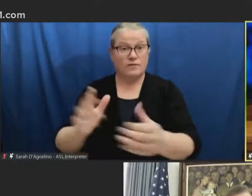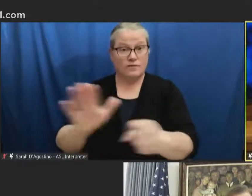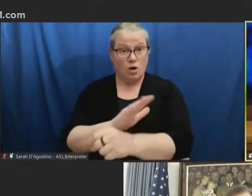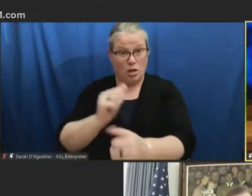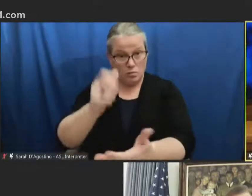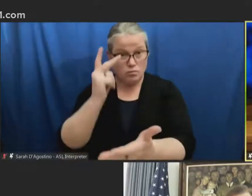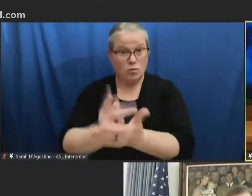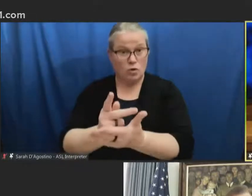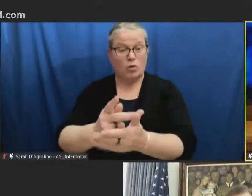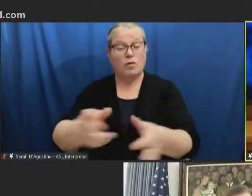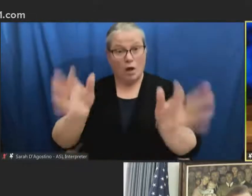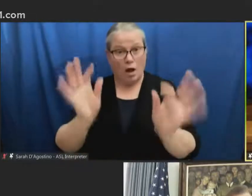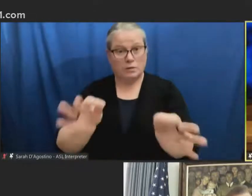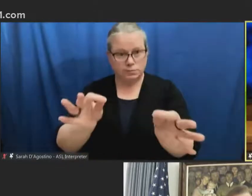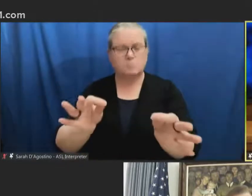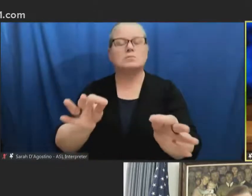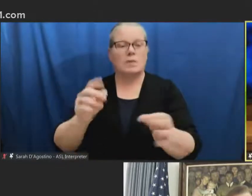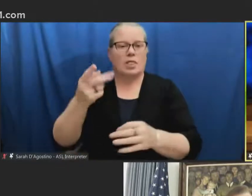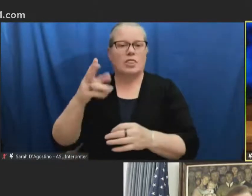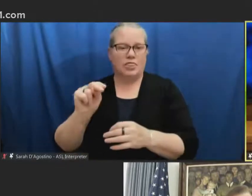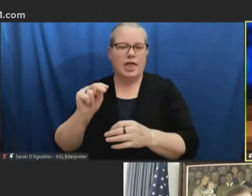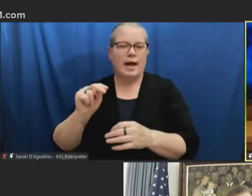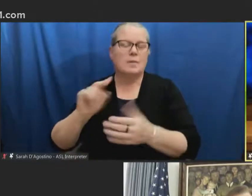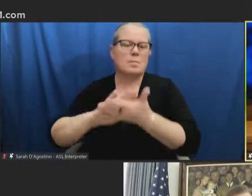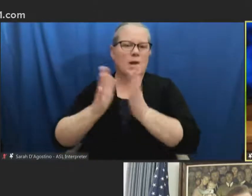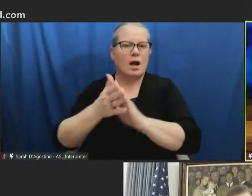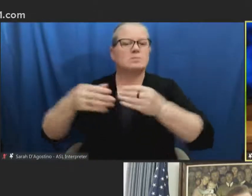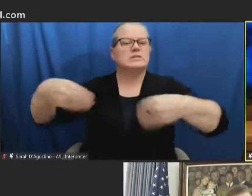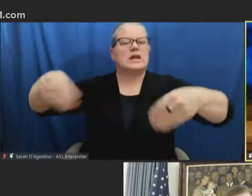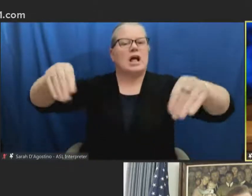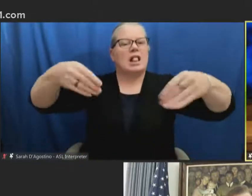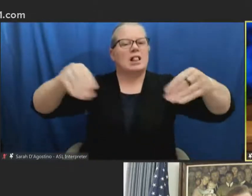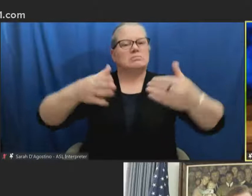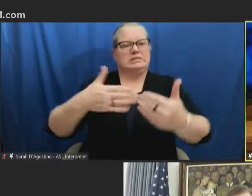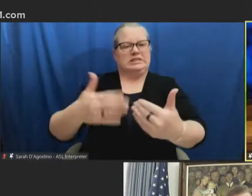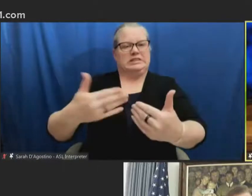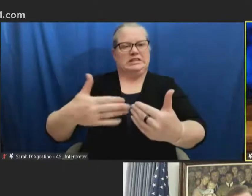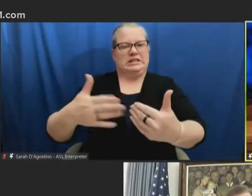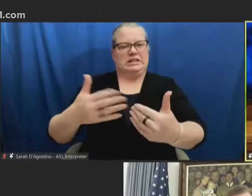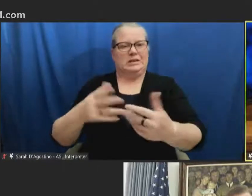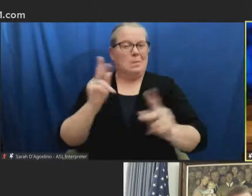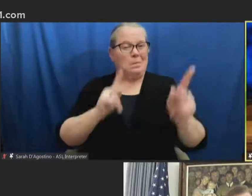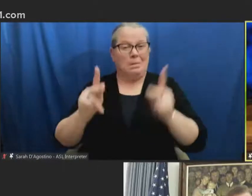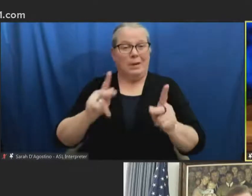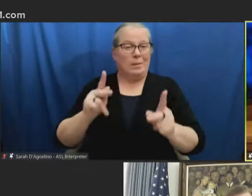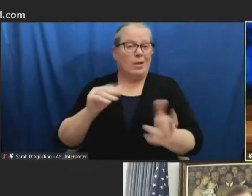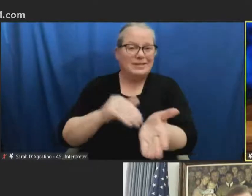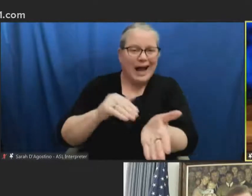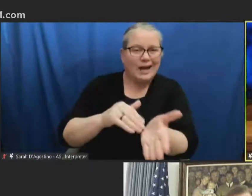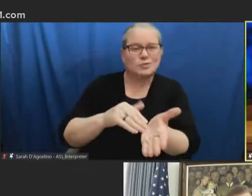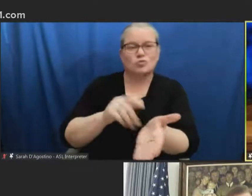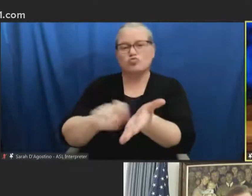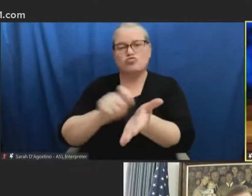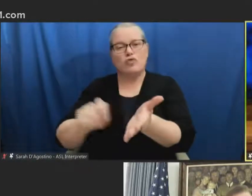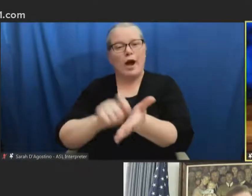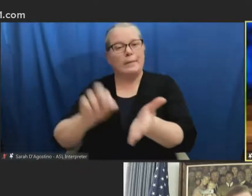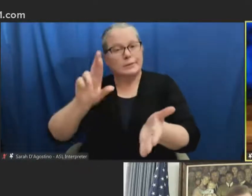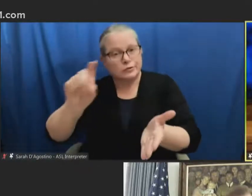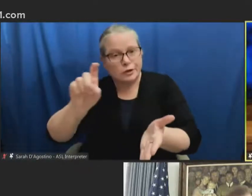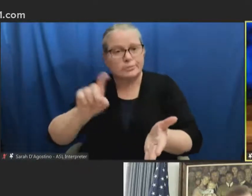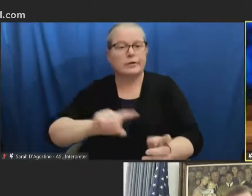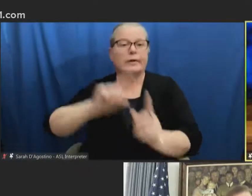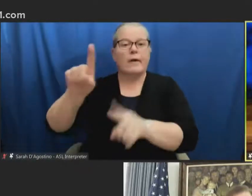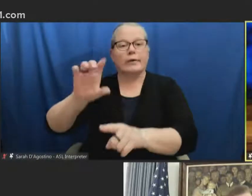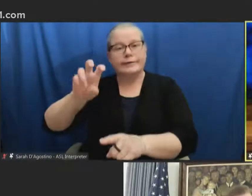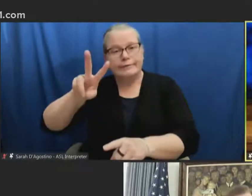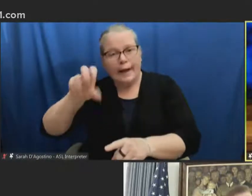drug that's being distributed through the normal supply chain, it becomes much more routinely accessible, where doctors can just write a prescription, people can go to CVS and pick it